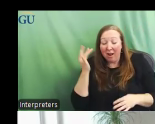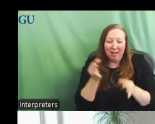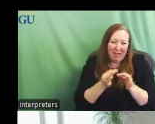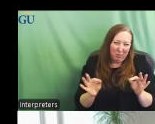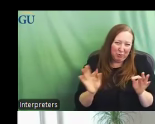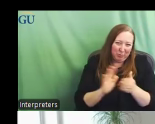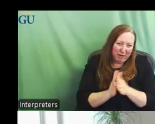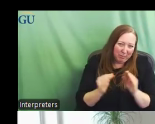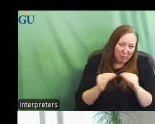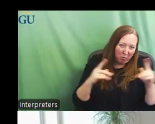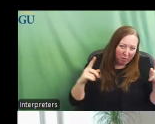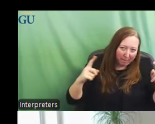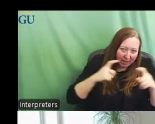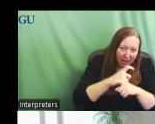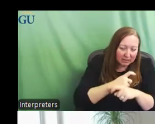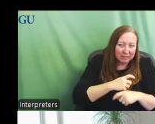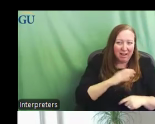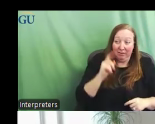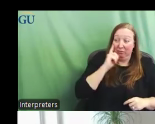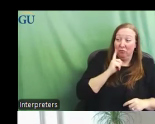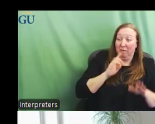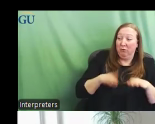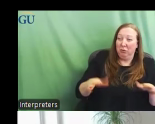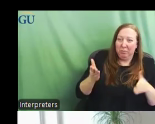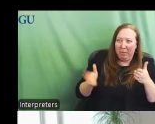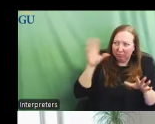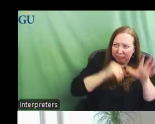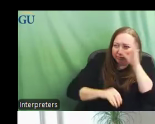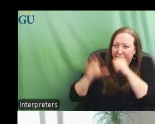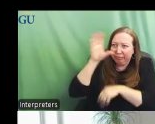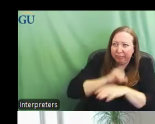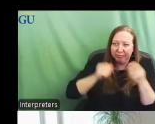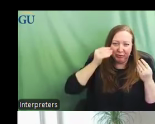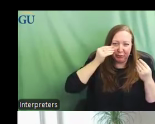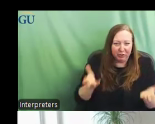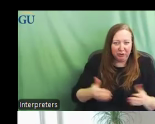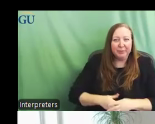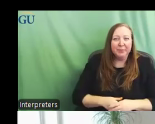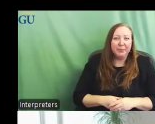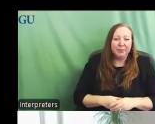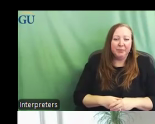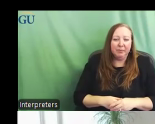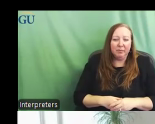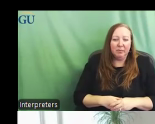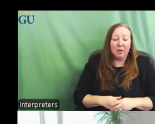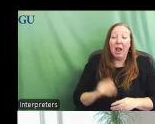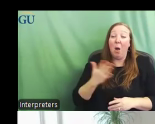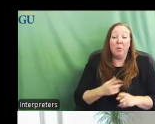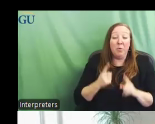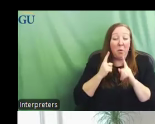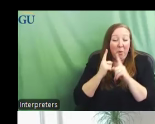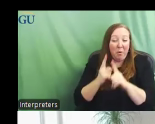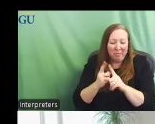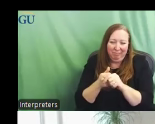may be missing certain things. So what our goals could be, as the orange line suggests, the ultimate goal would be that